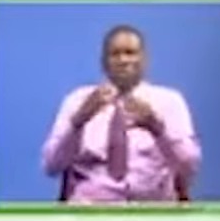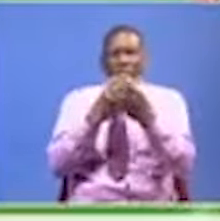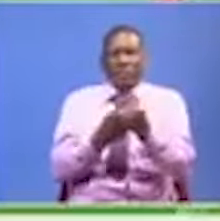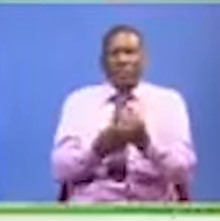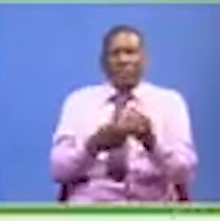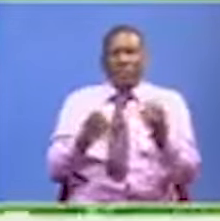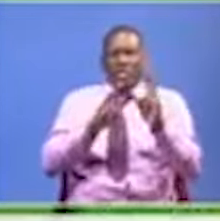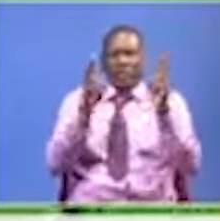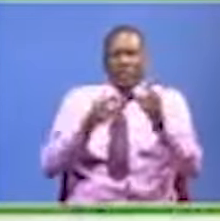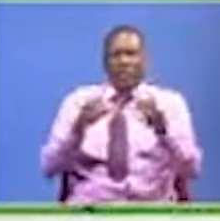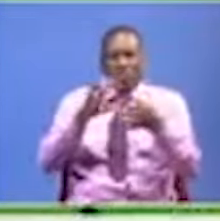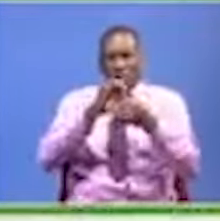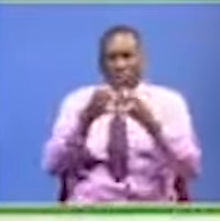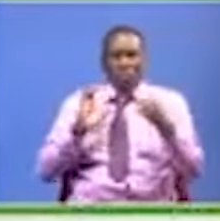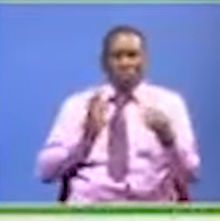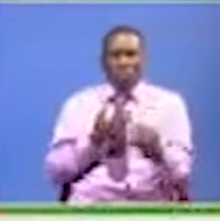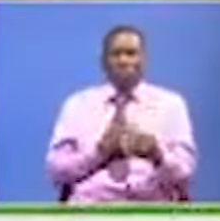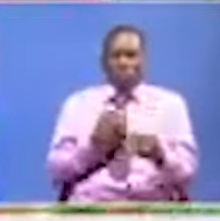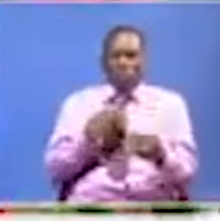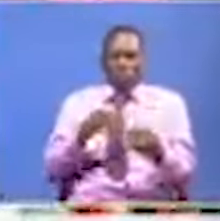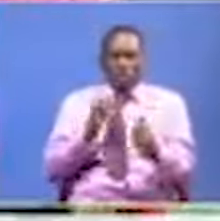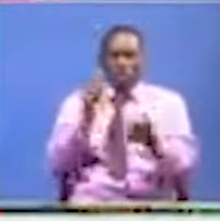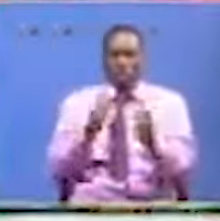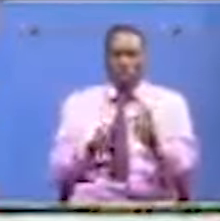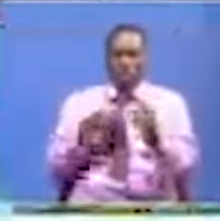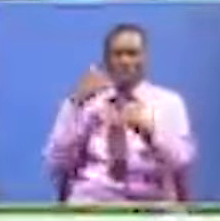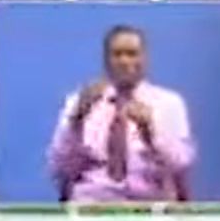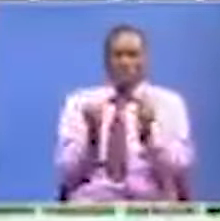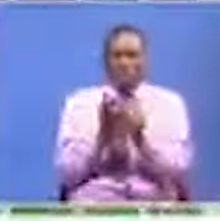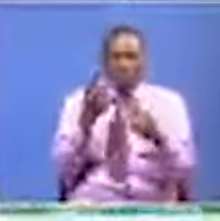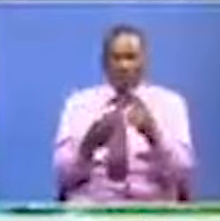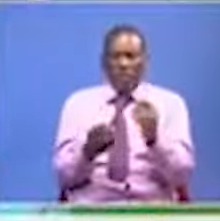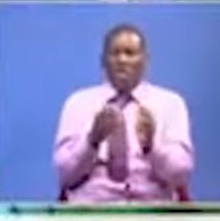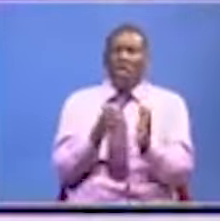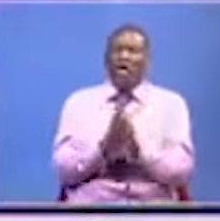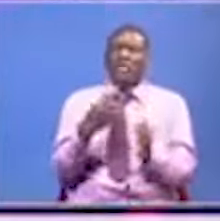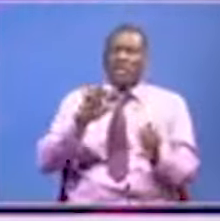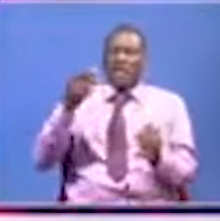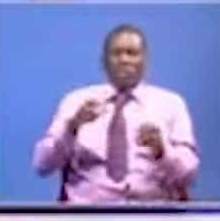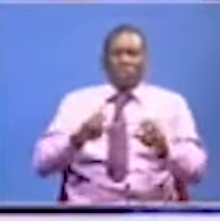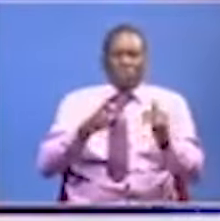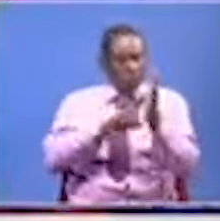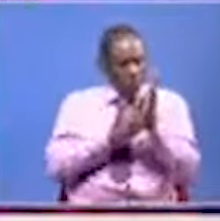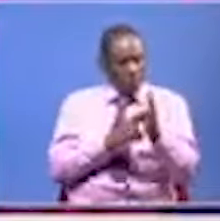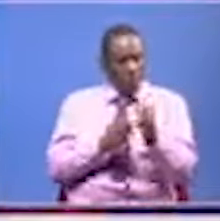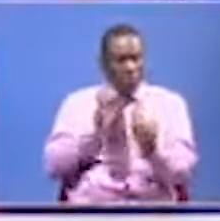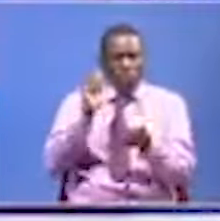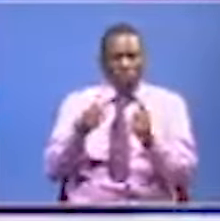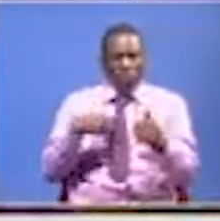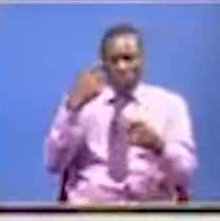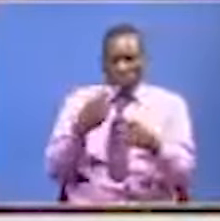host the Games for the next 12 years. And Mr. Lusigi is adamant that Kenya will be well represented when it comes to the Games next